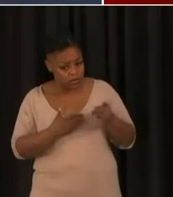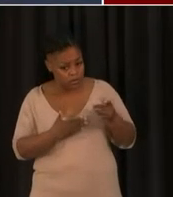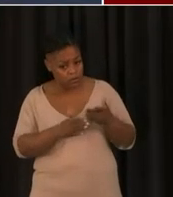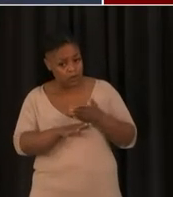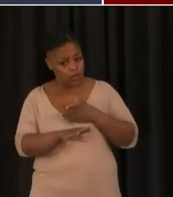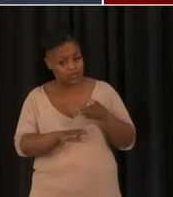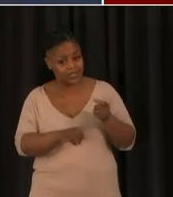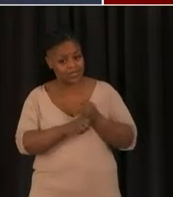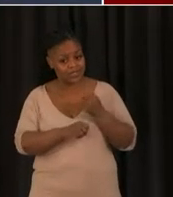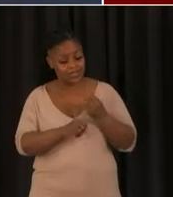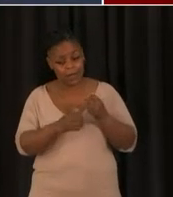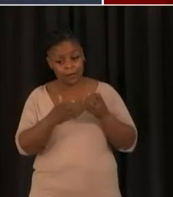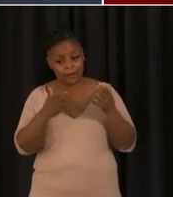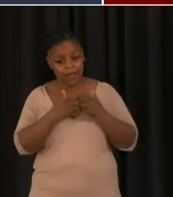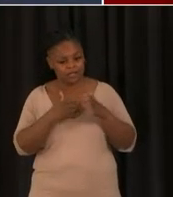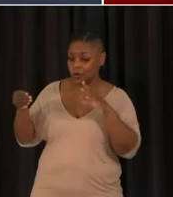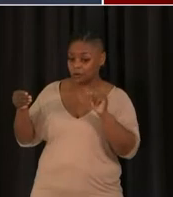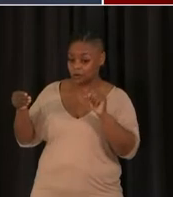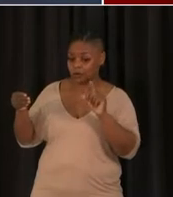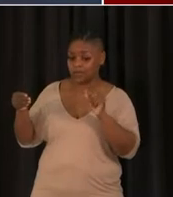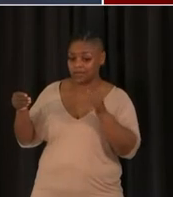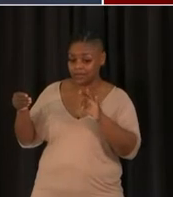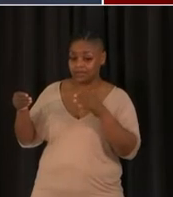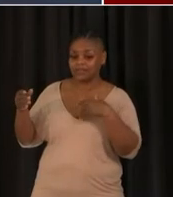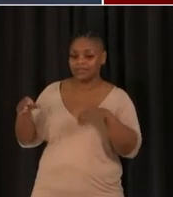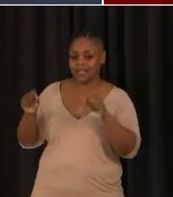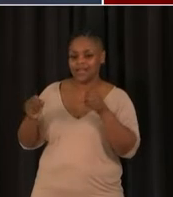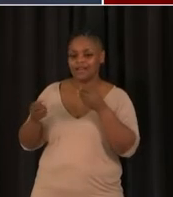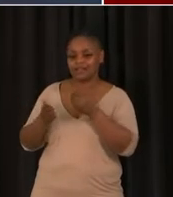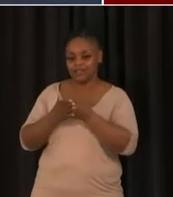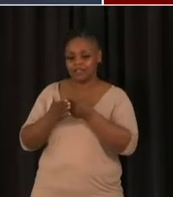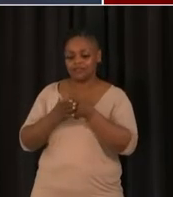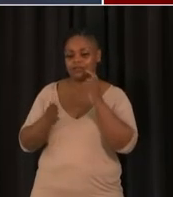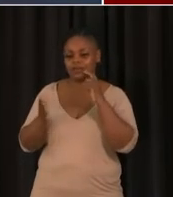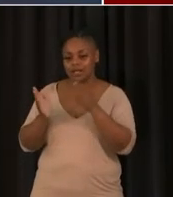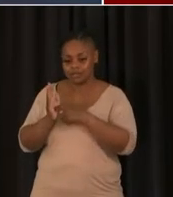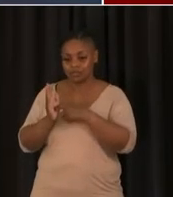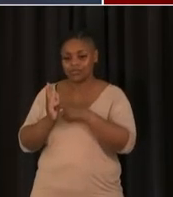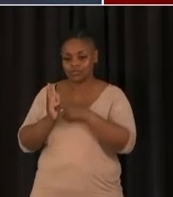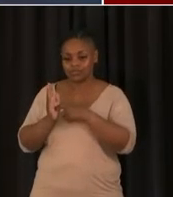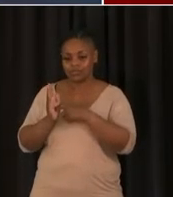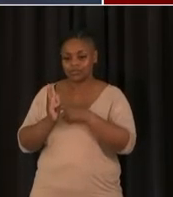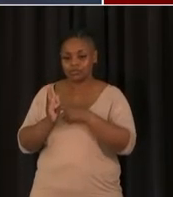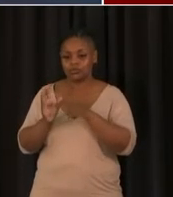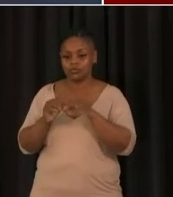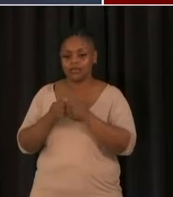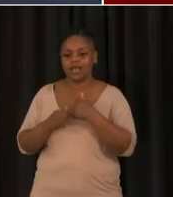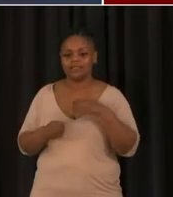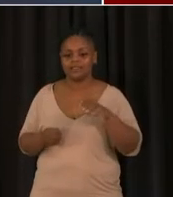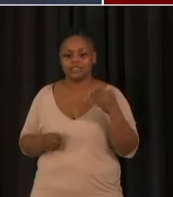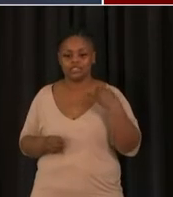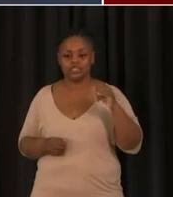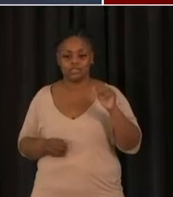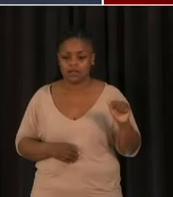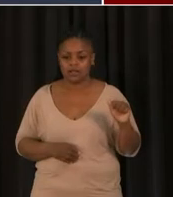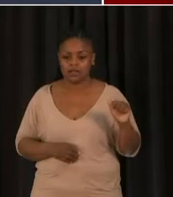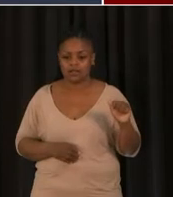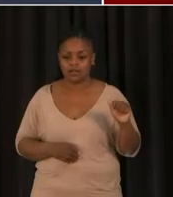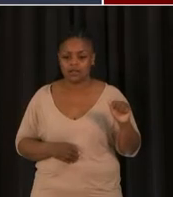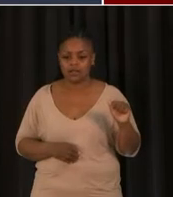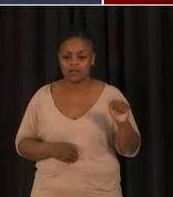like eviction and homelessness. So for this research, we analyzed data from one of the top 3 national